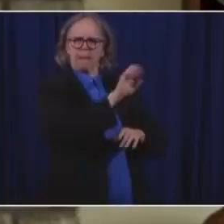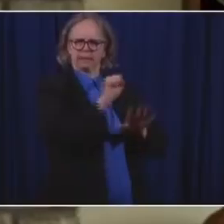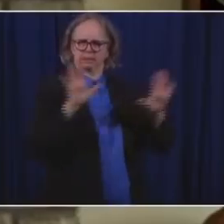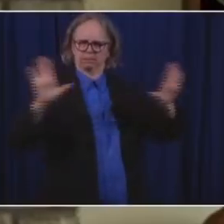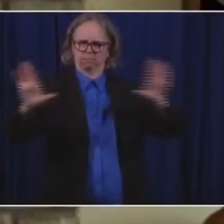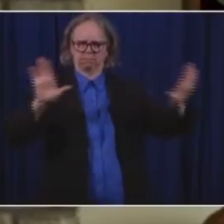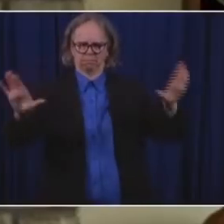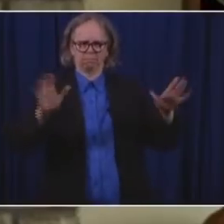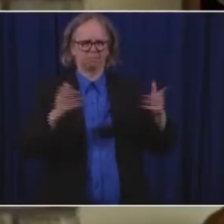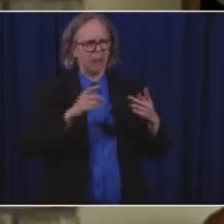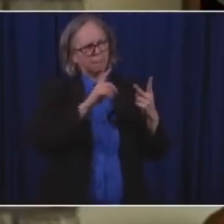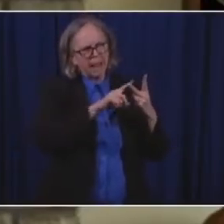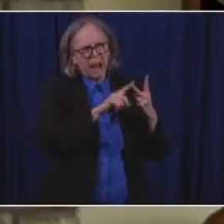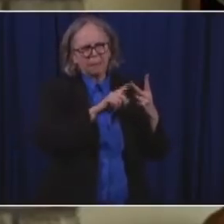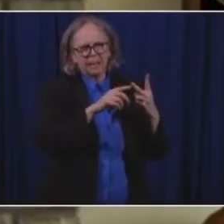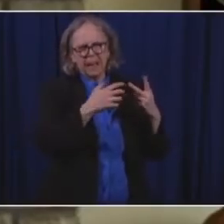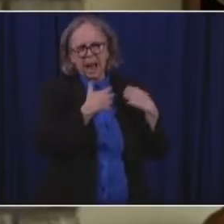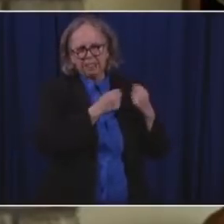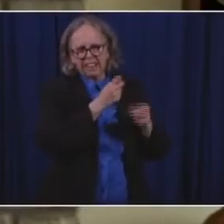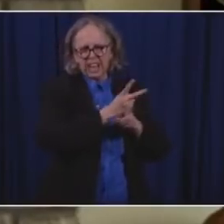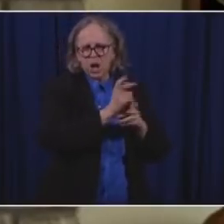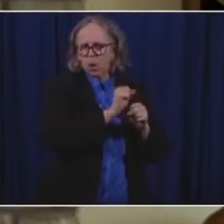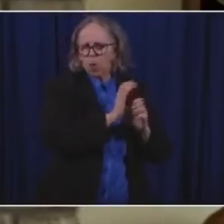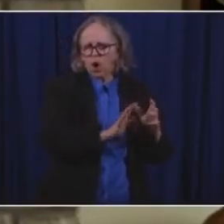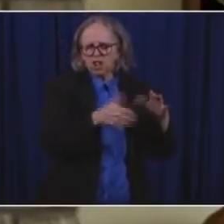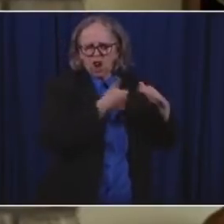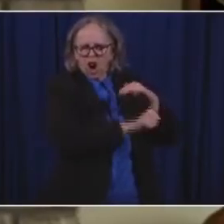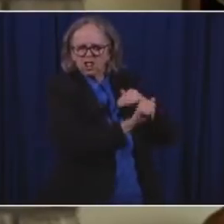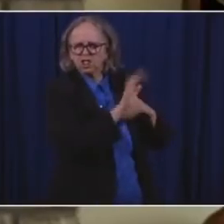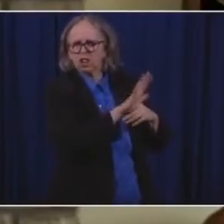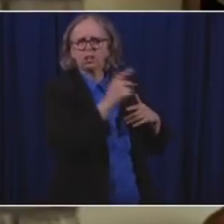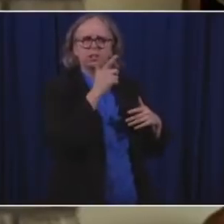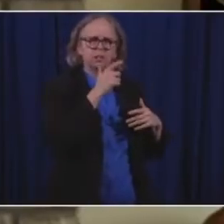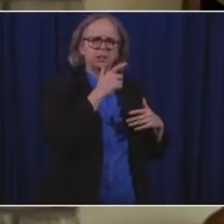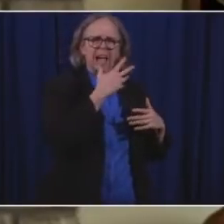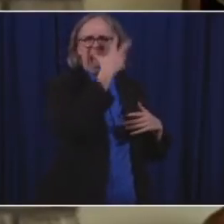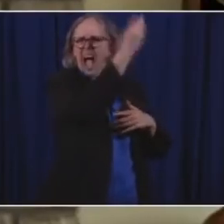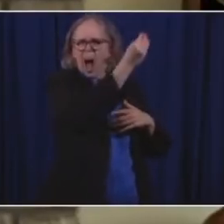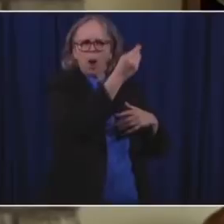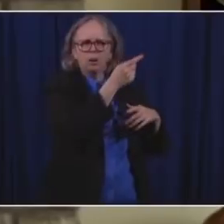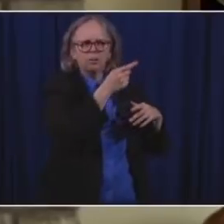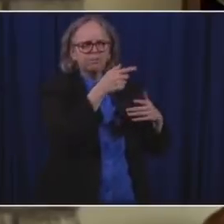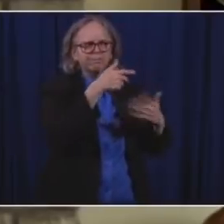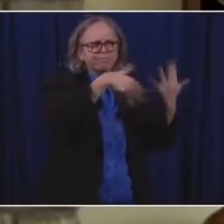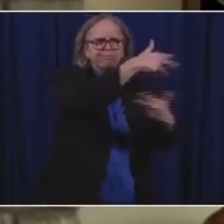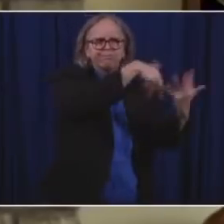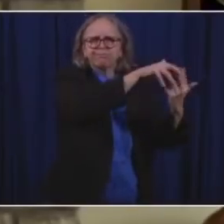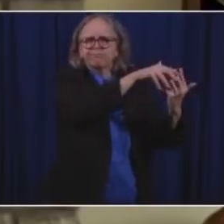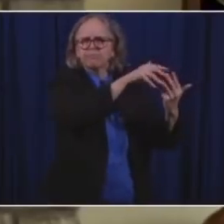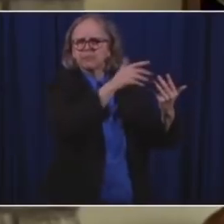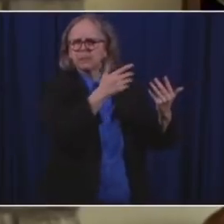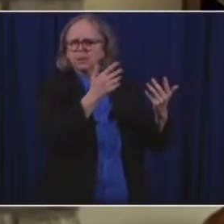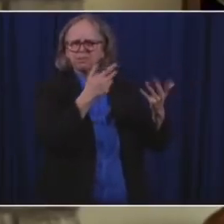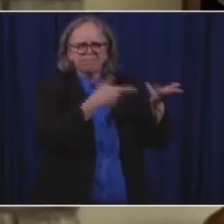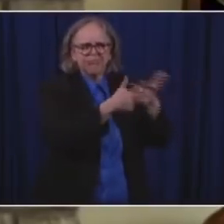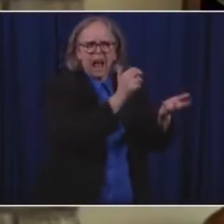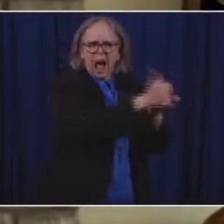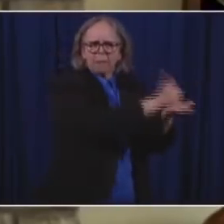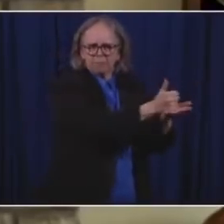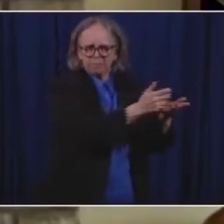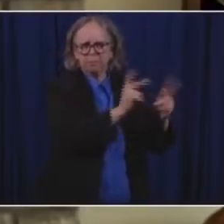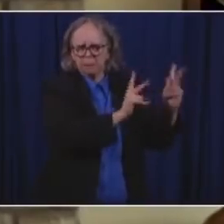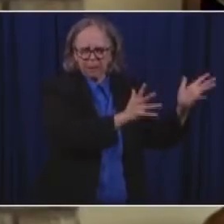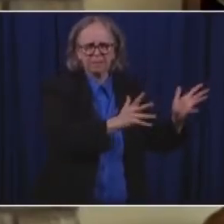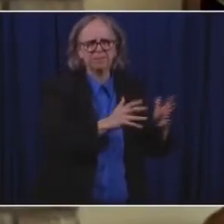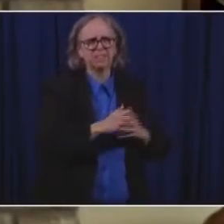on healthcare workers that are out. So that will be occurring. At the